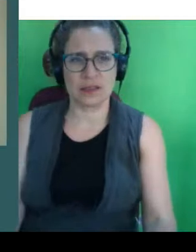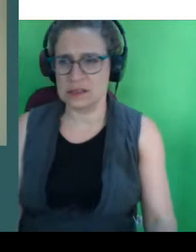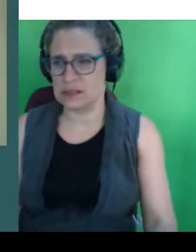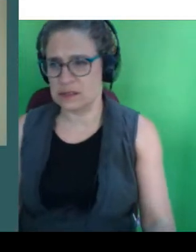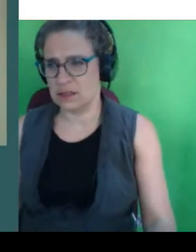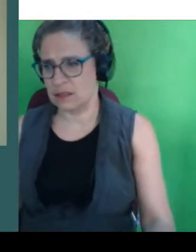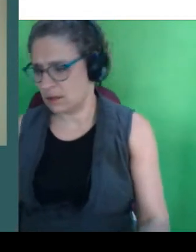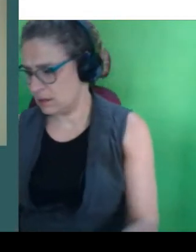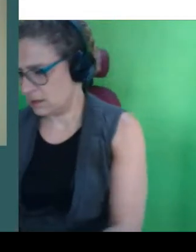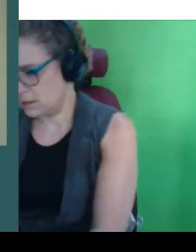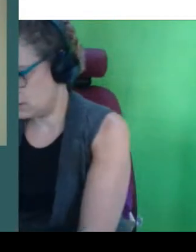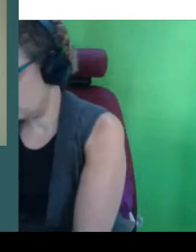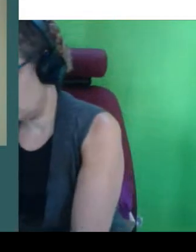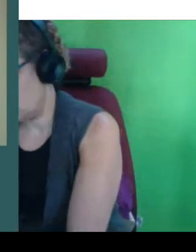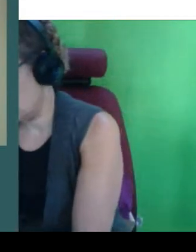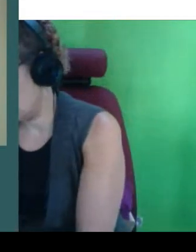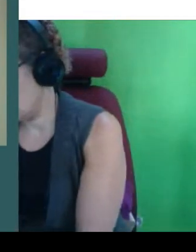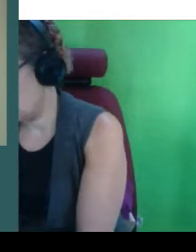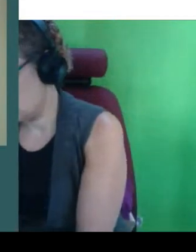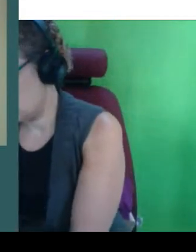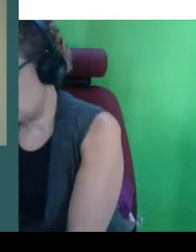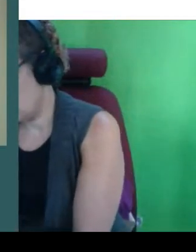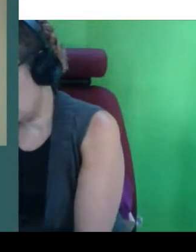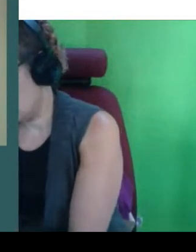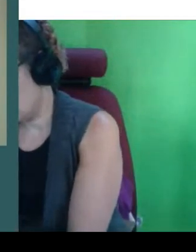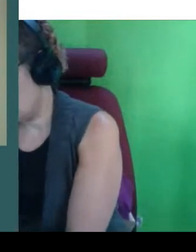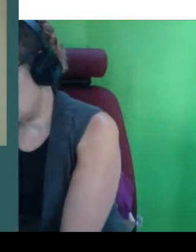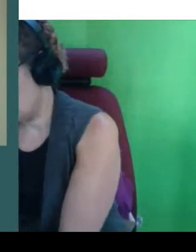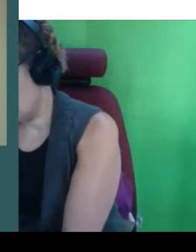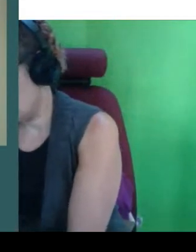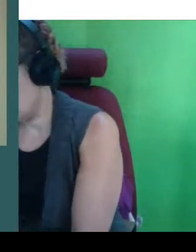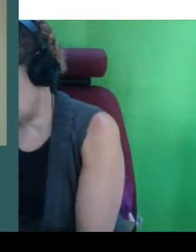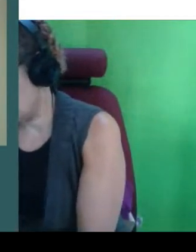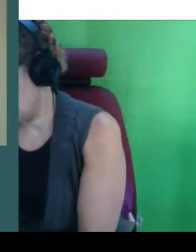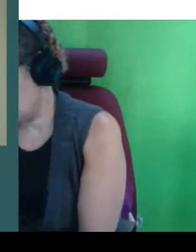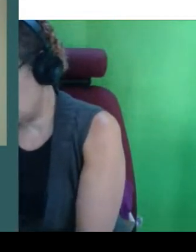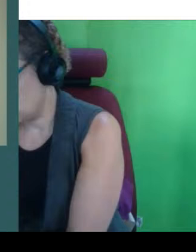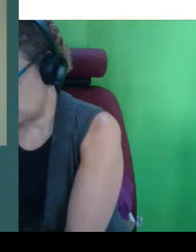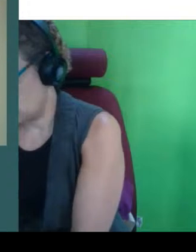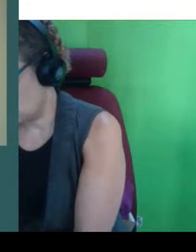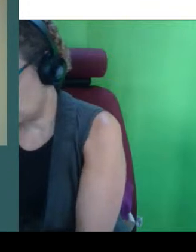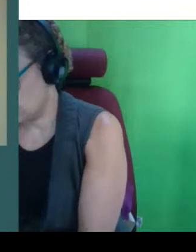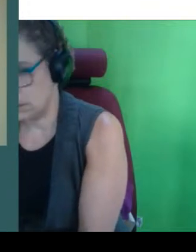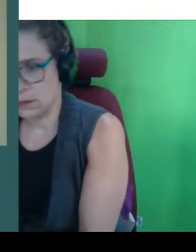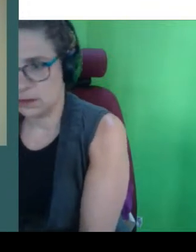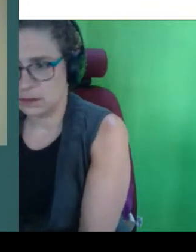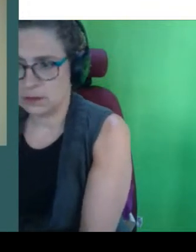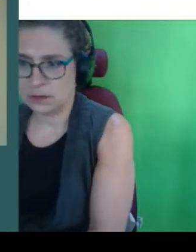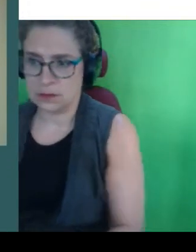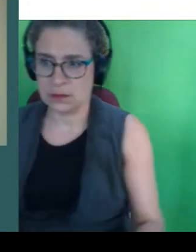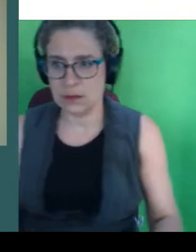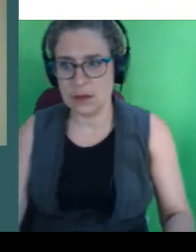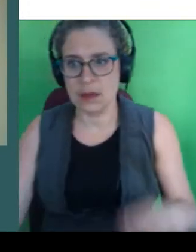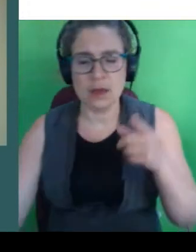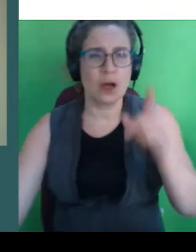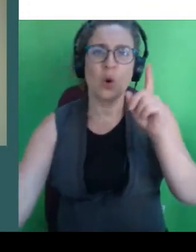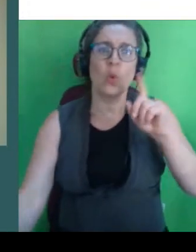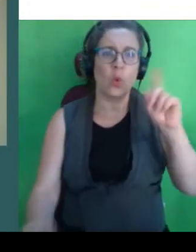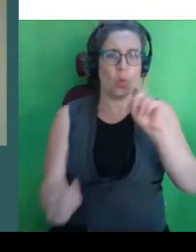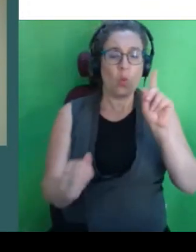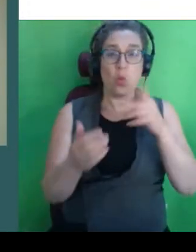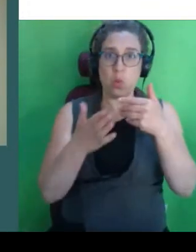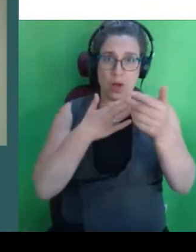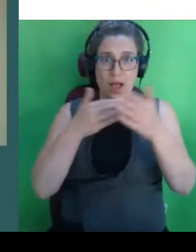so I think if someone's eating something and not getting symptoms, whatever the test says, they've done the real life test